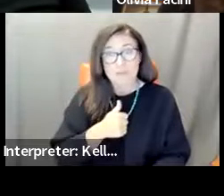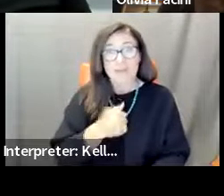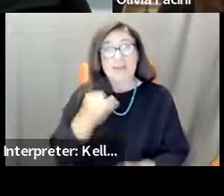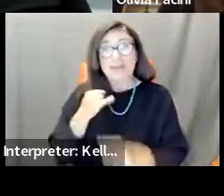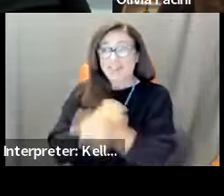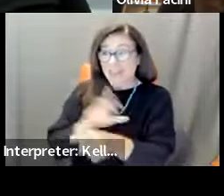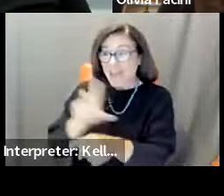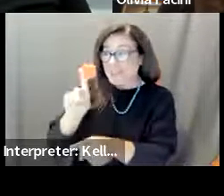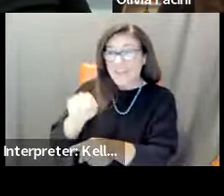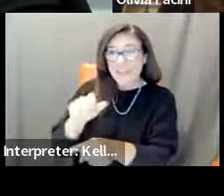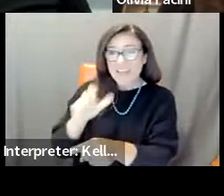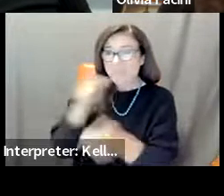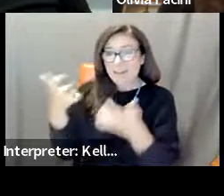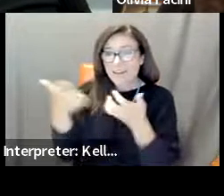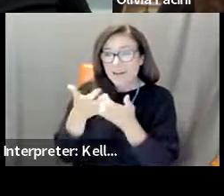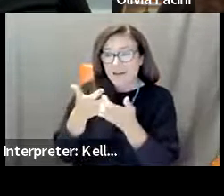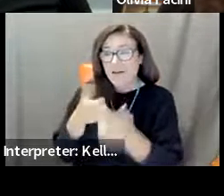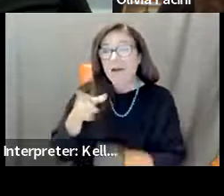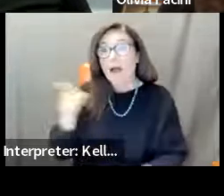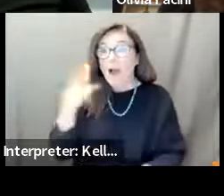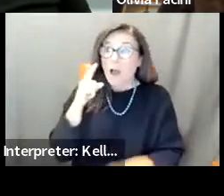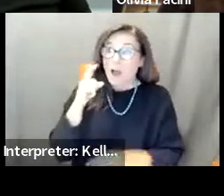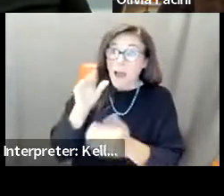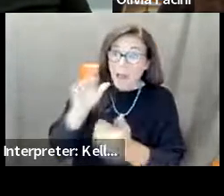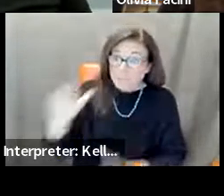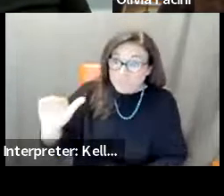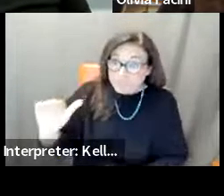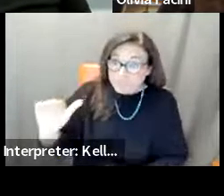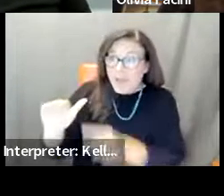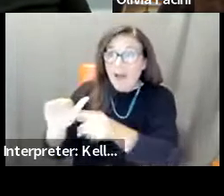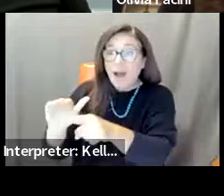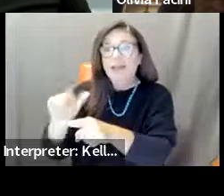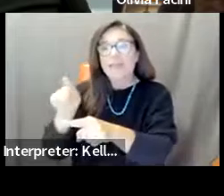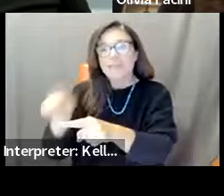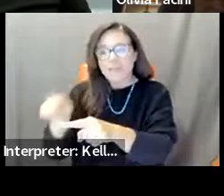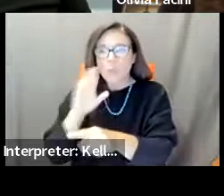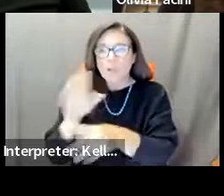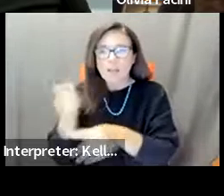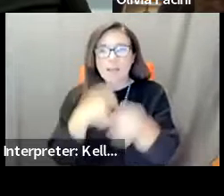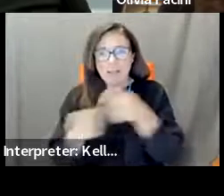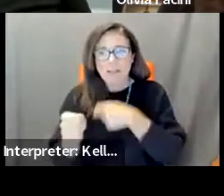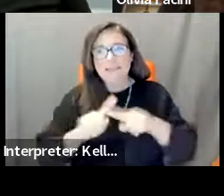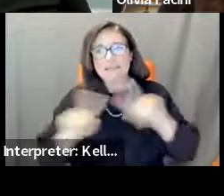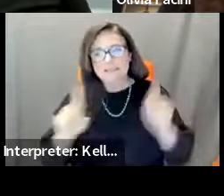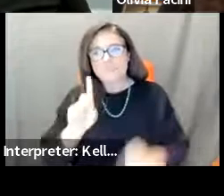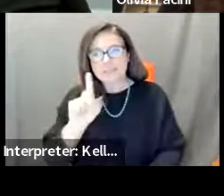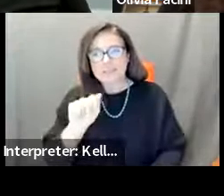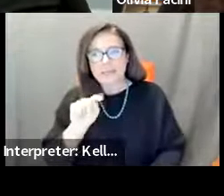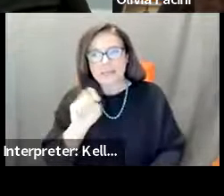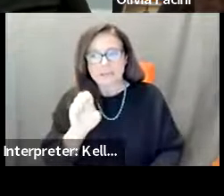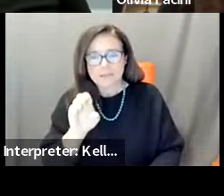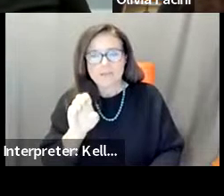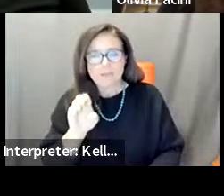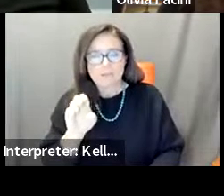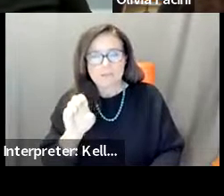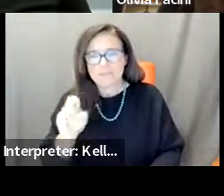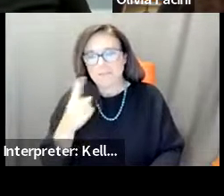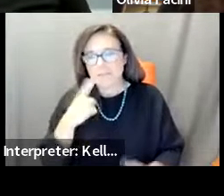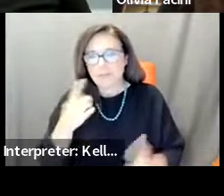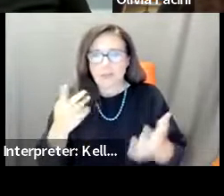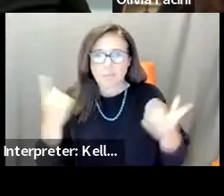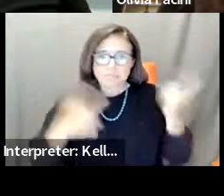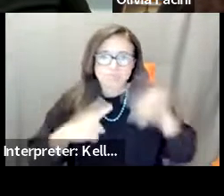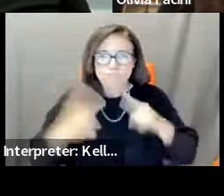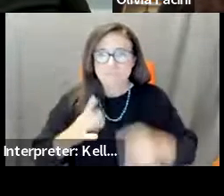doesn't work, they have been very, very flexible about trying to find an alternate date, which I really, really appreciate, instead